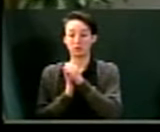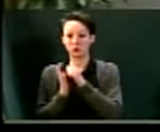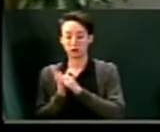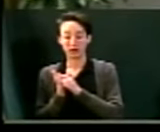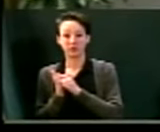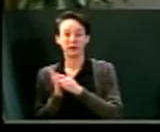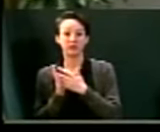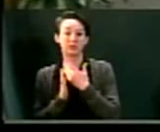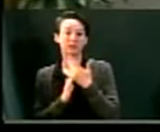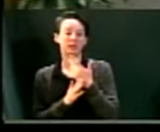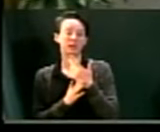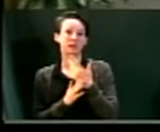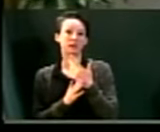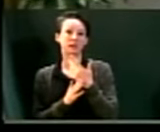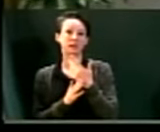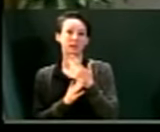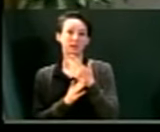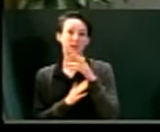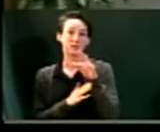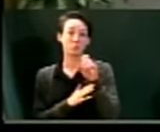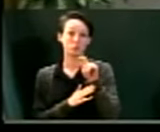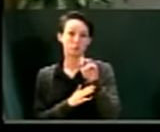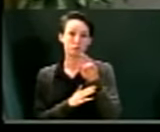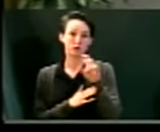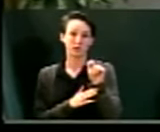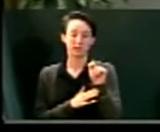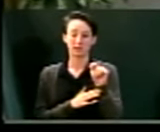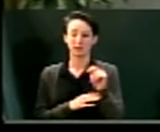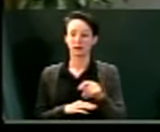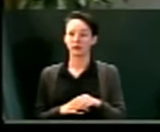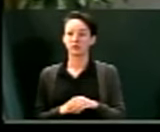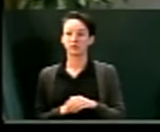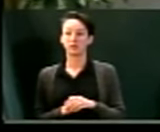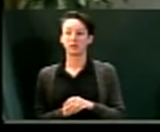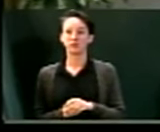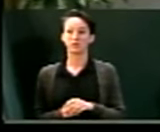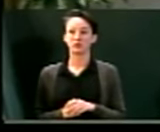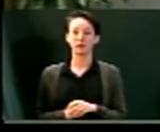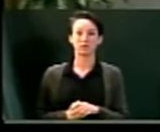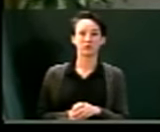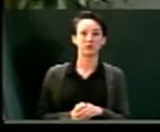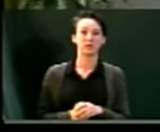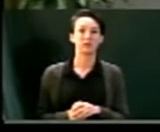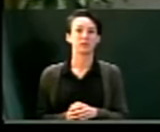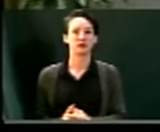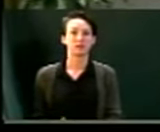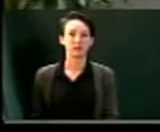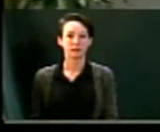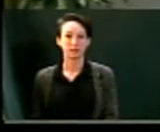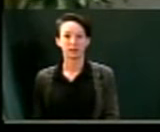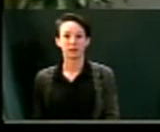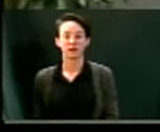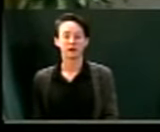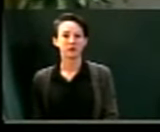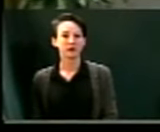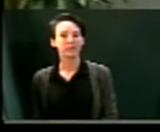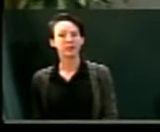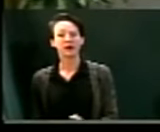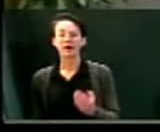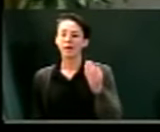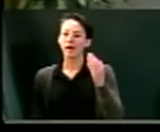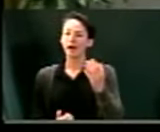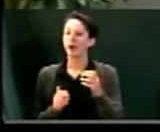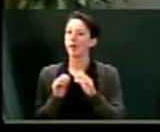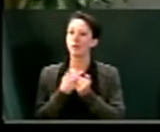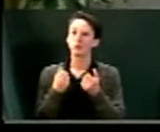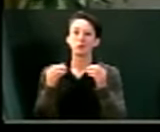by Lynn, seconded by Ms. Horn. Ms. Roundtree. I know. How could y'all make it any more